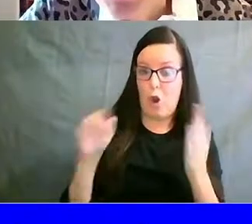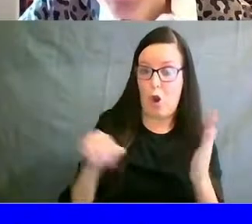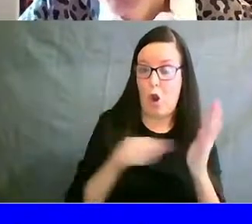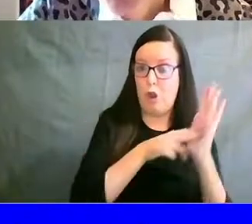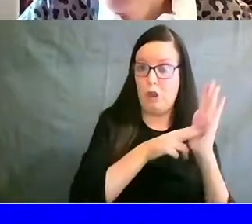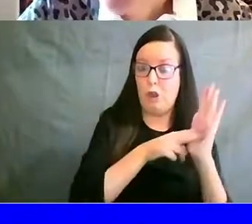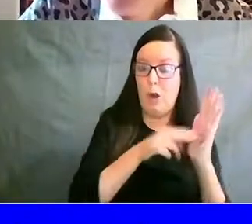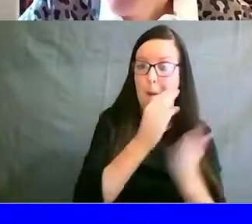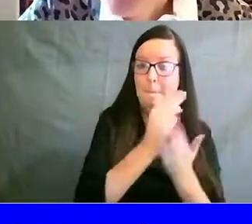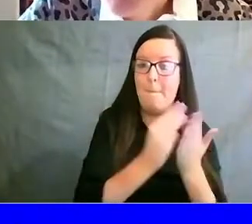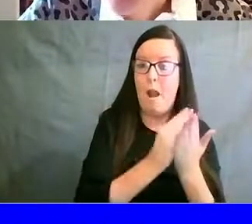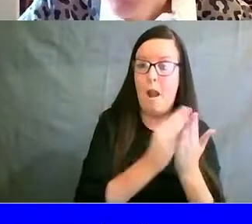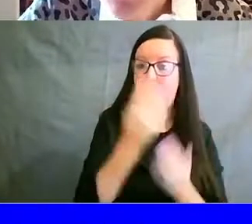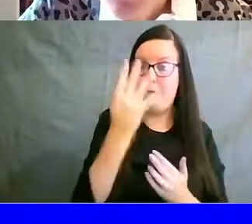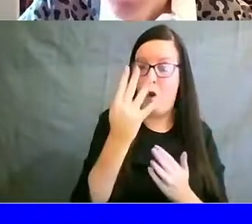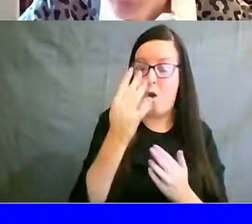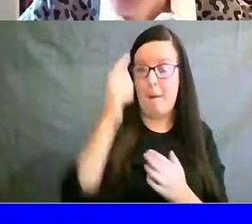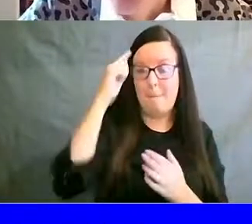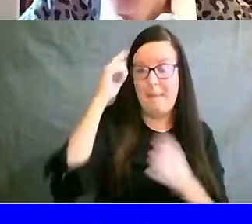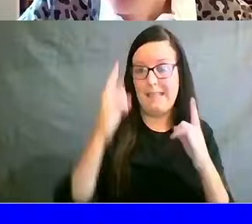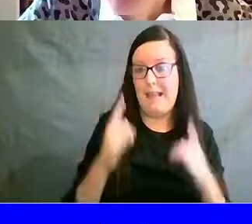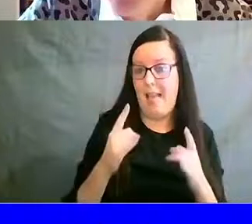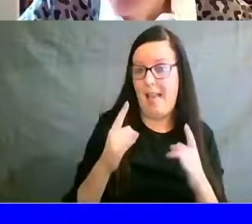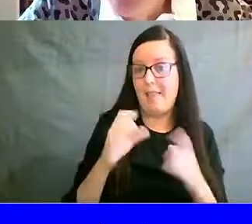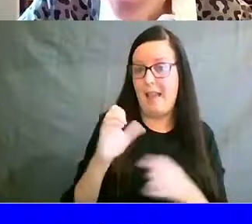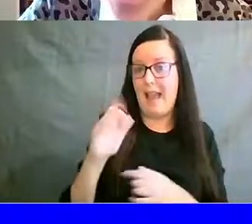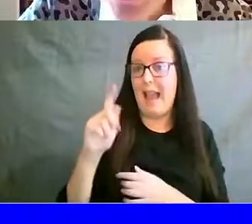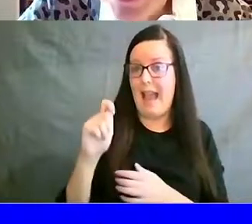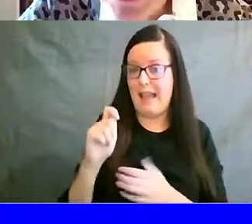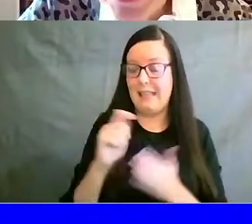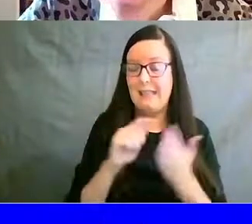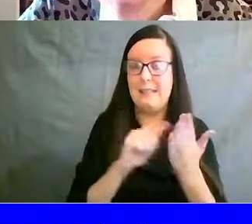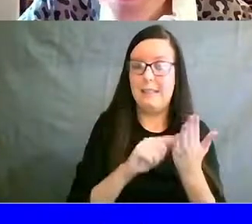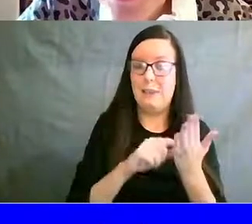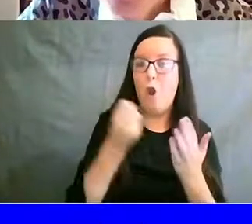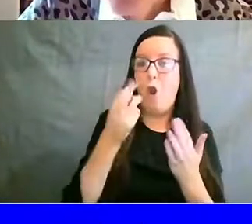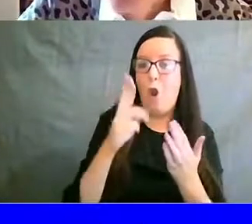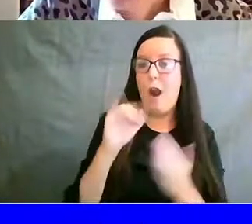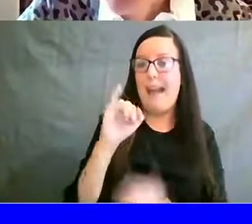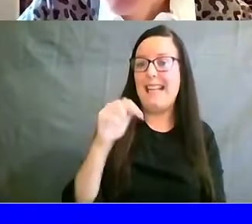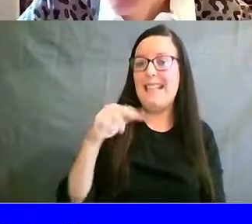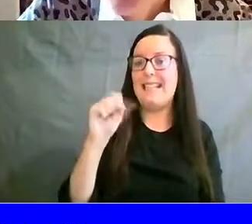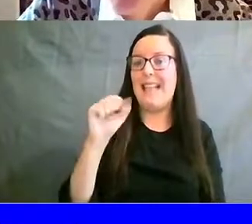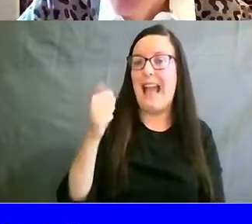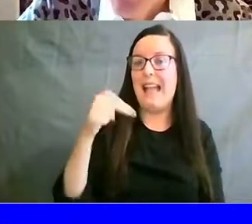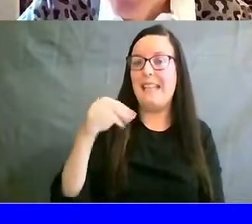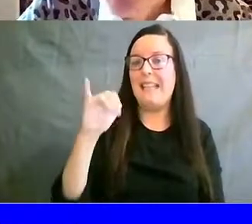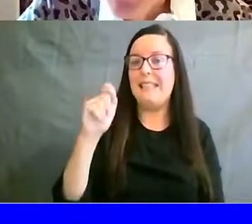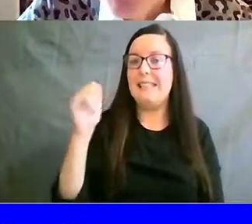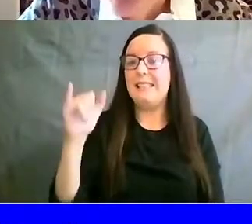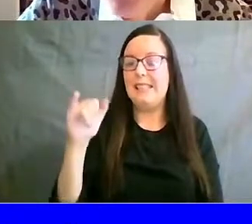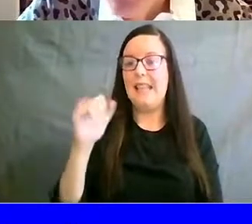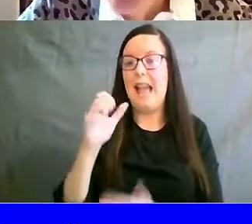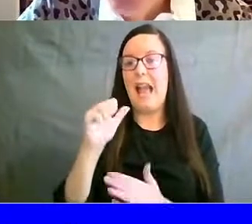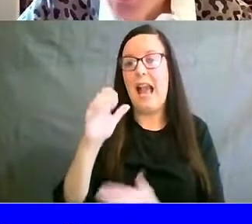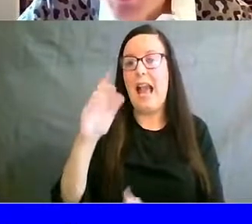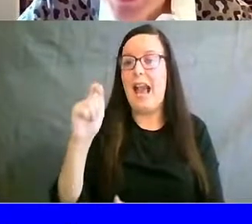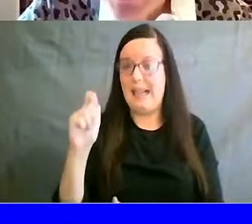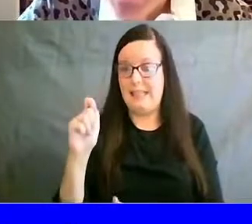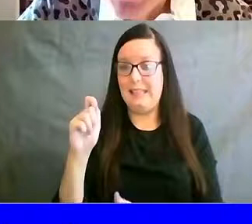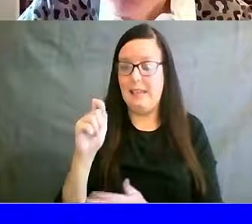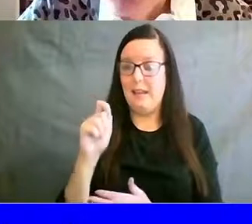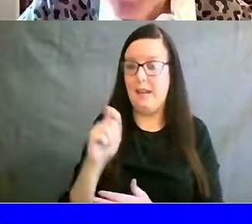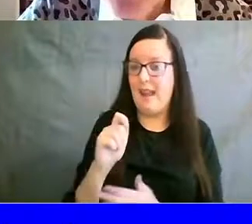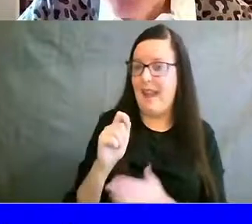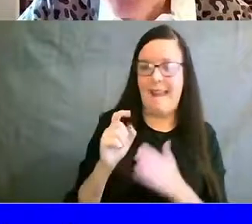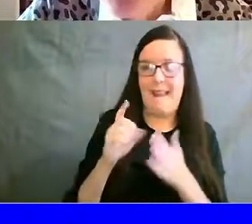Act, or if they've been conditionally discharged under the Criminal Law Insanity Act, then an advanced healthcare directive is not